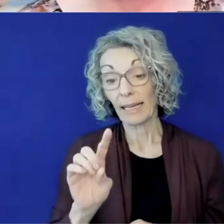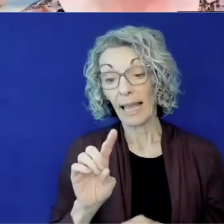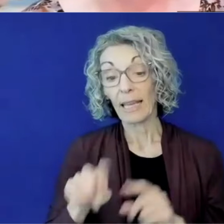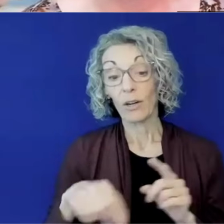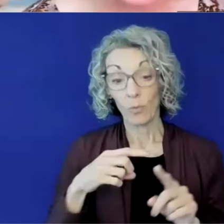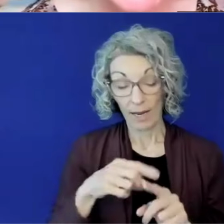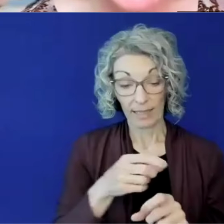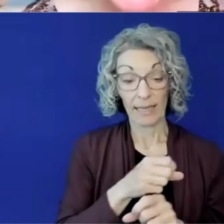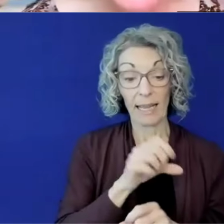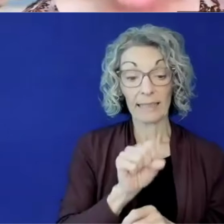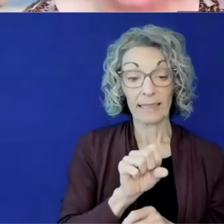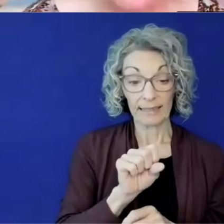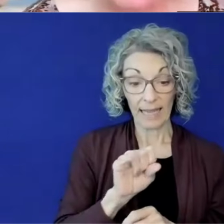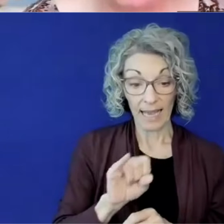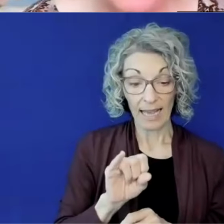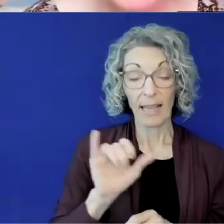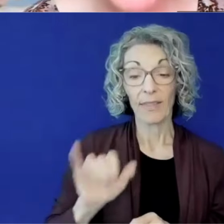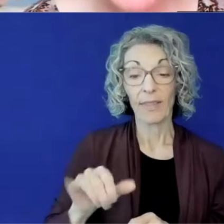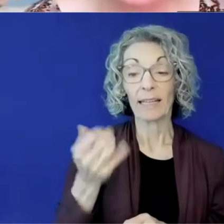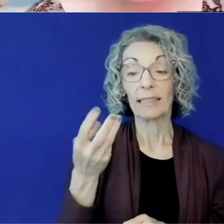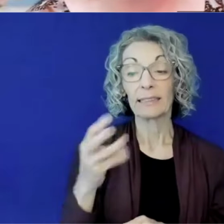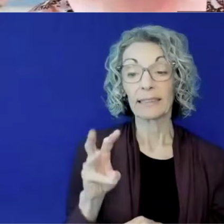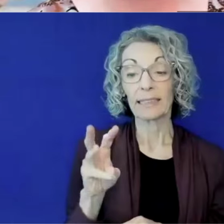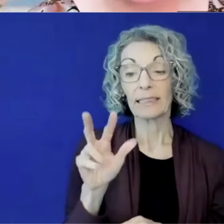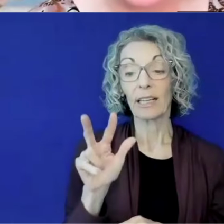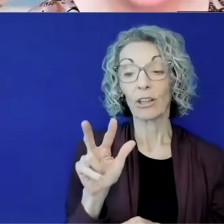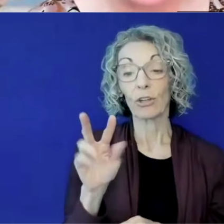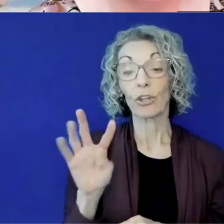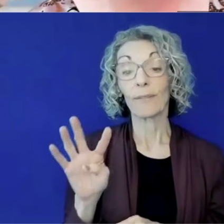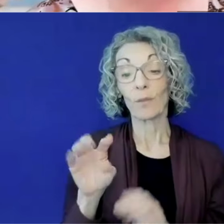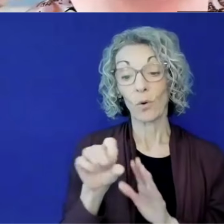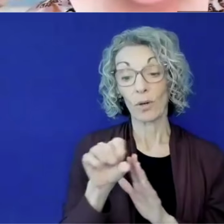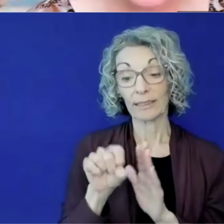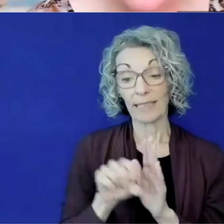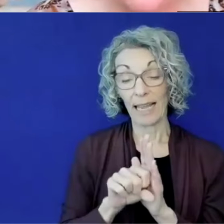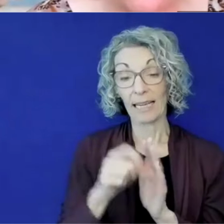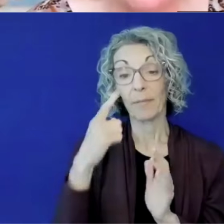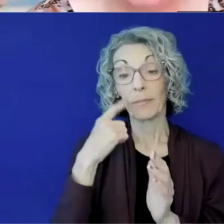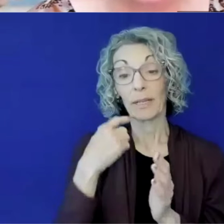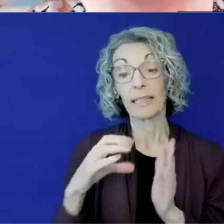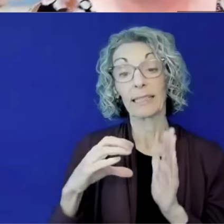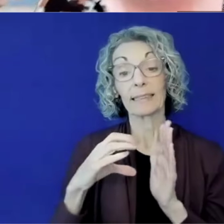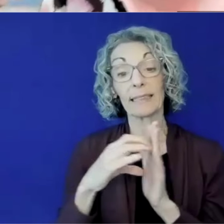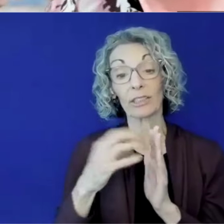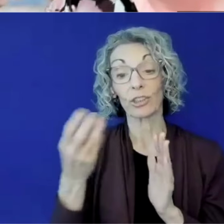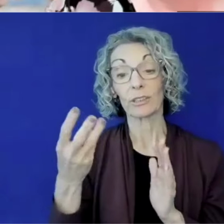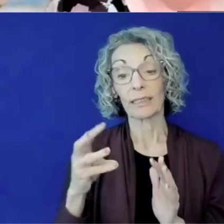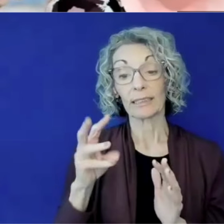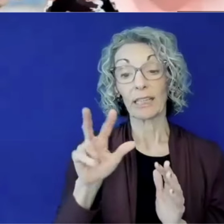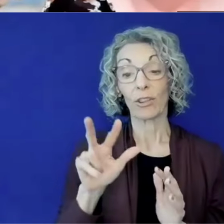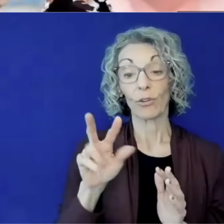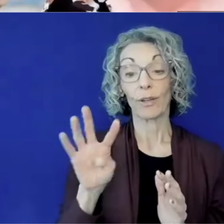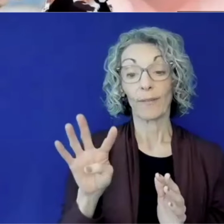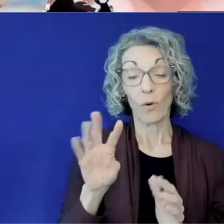in what we call 1634 states because it's section 1634 of the law.